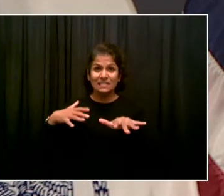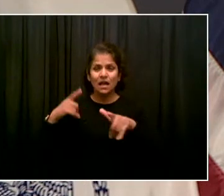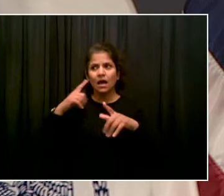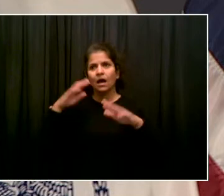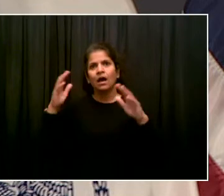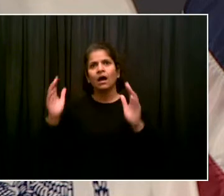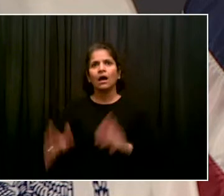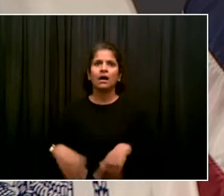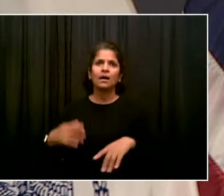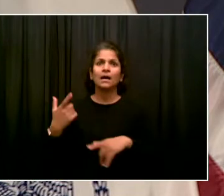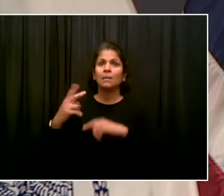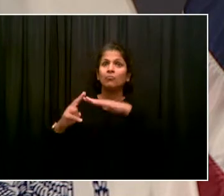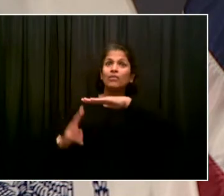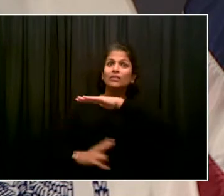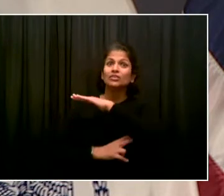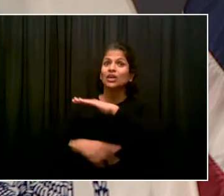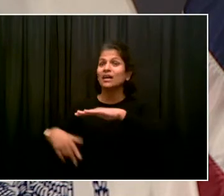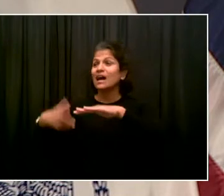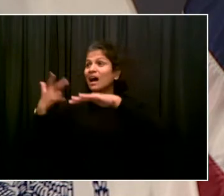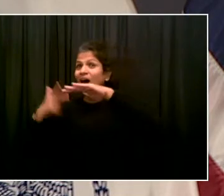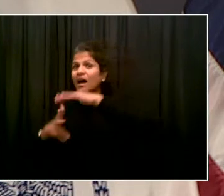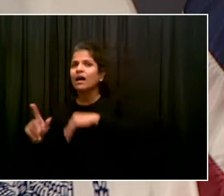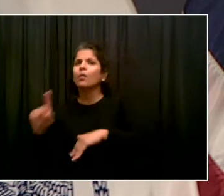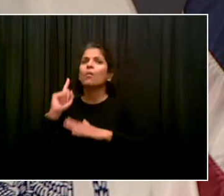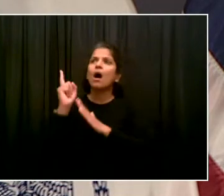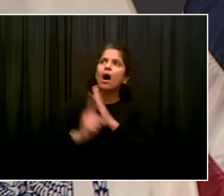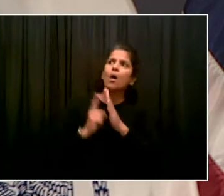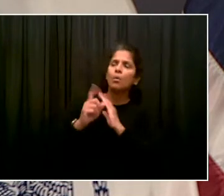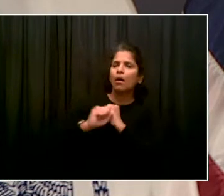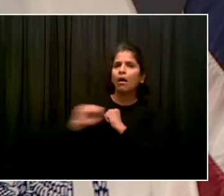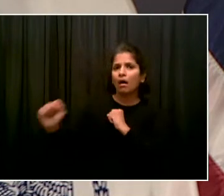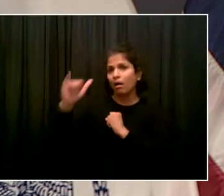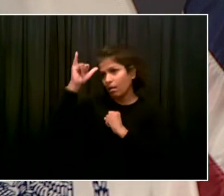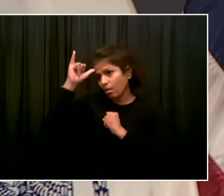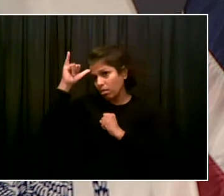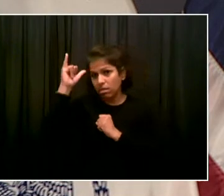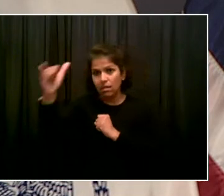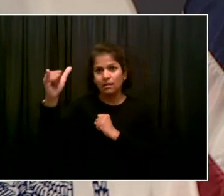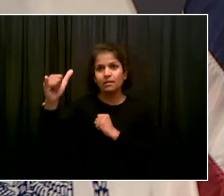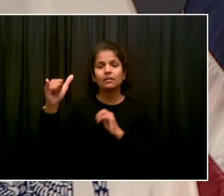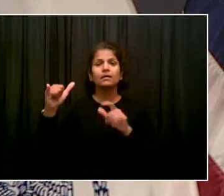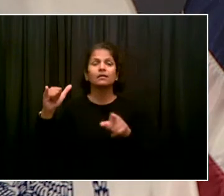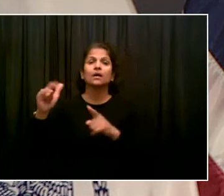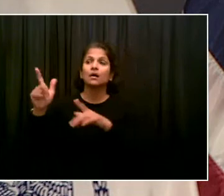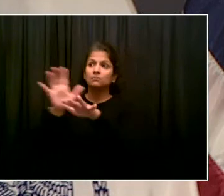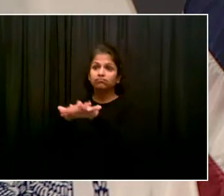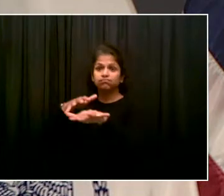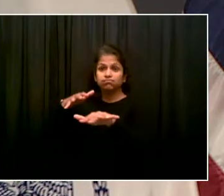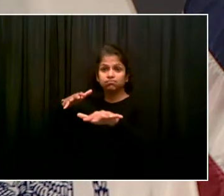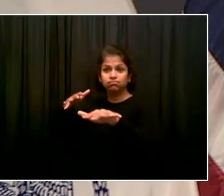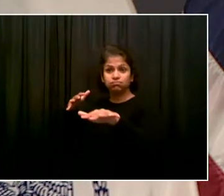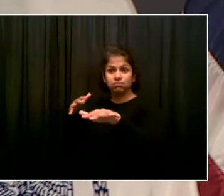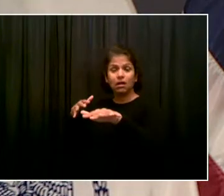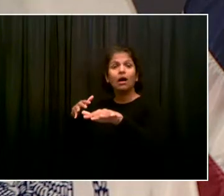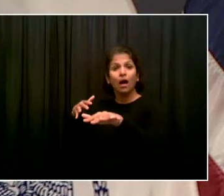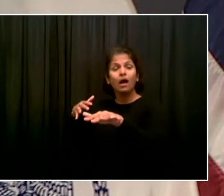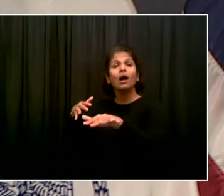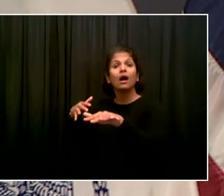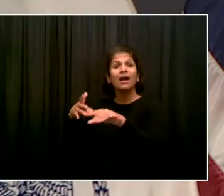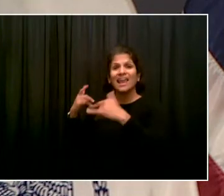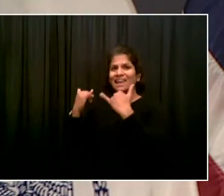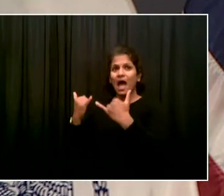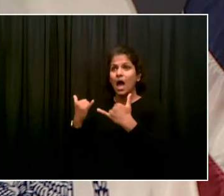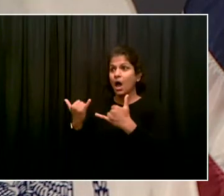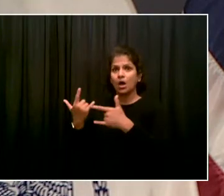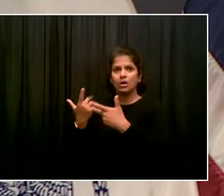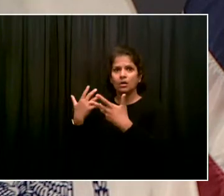tunnels now. MTA Bridges and Tunnels has said traffic is now exceeding pre-pandemic levels when we still have a fraction of the